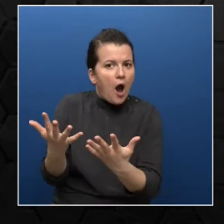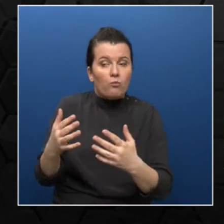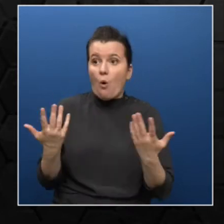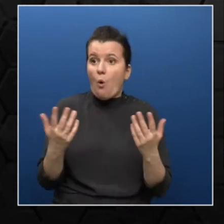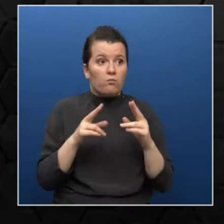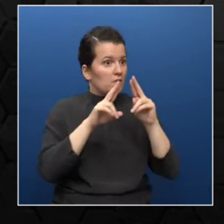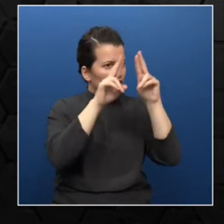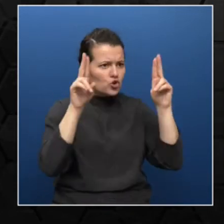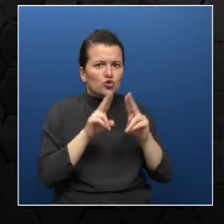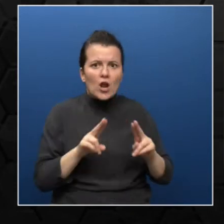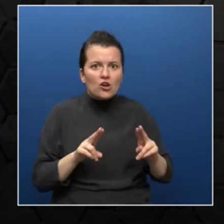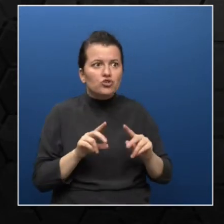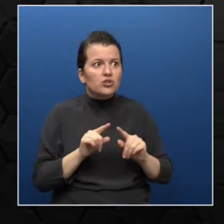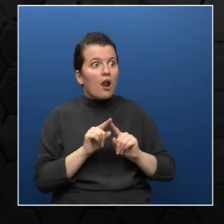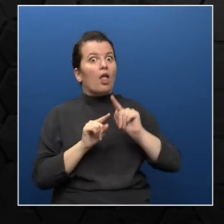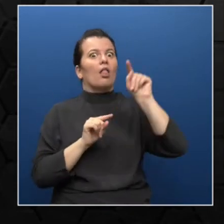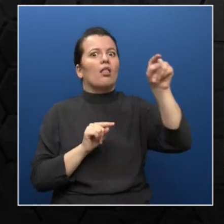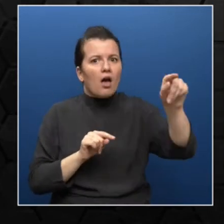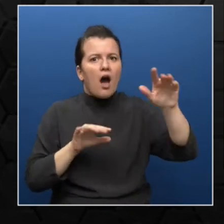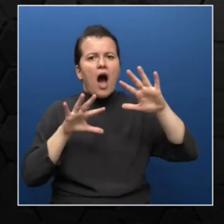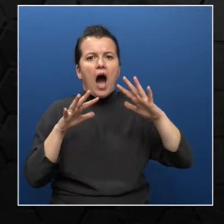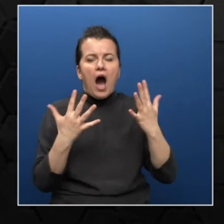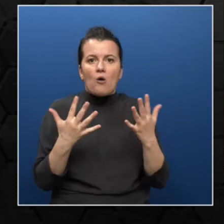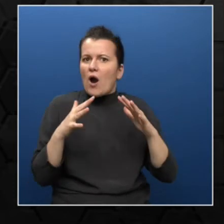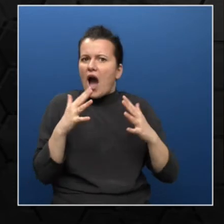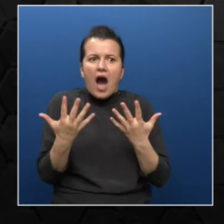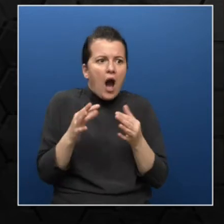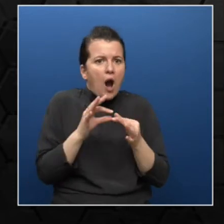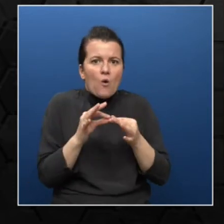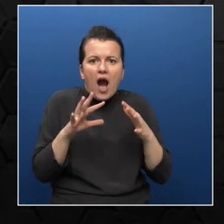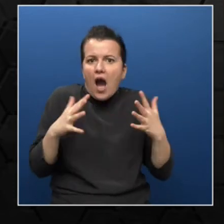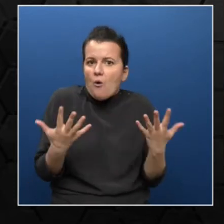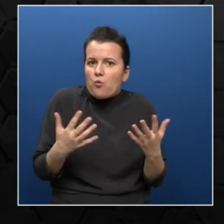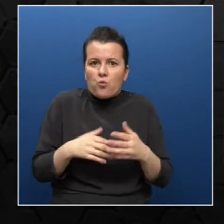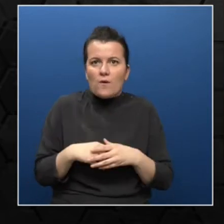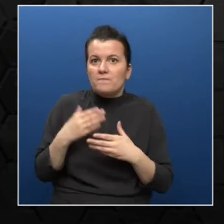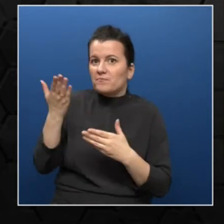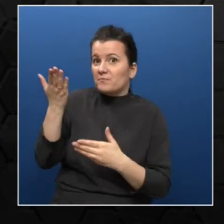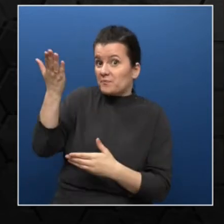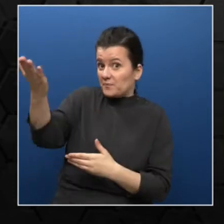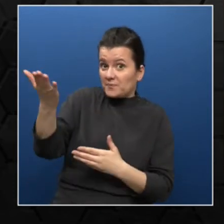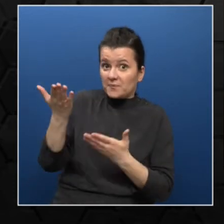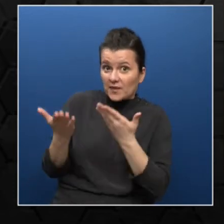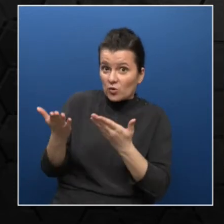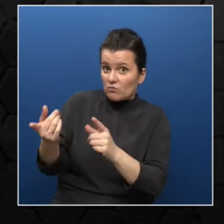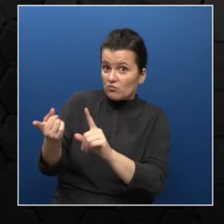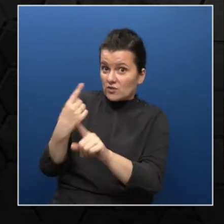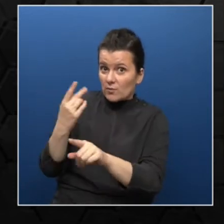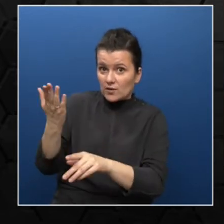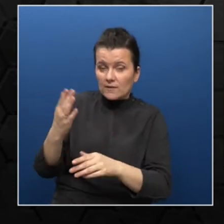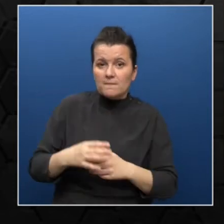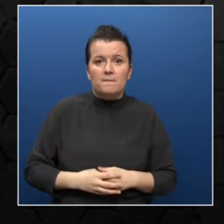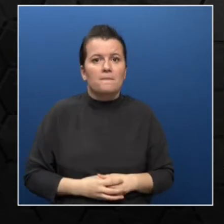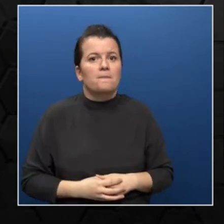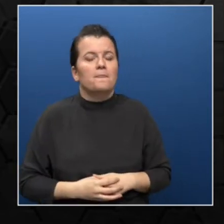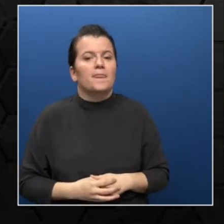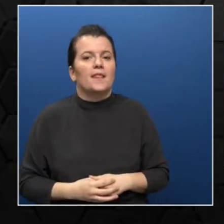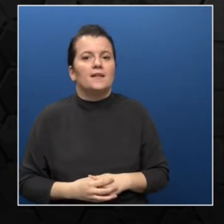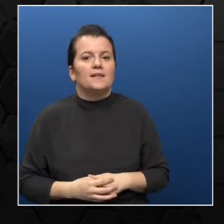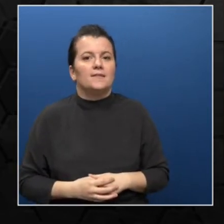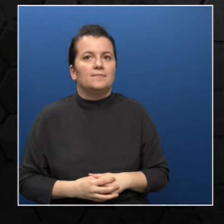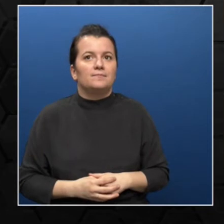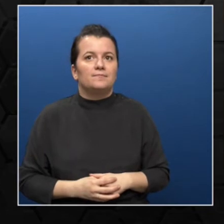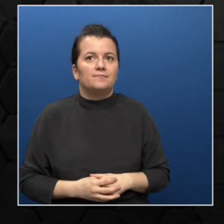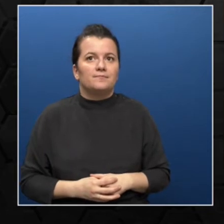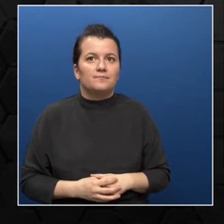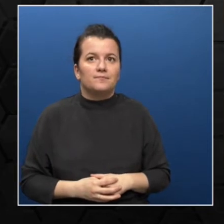projects? Philip, I think you would be a great person to answer that. Yeah, so my own approach is that I try and